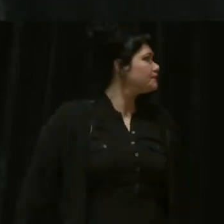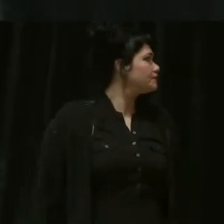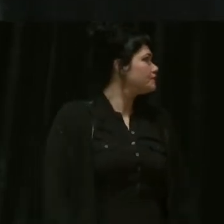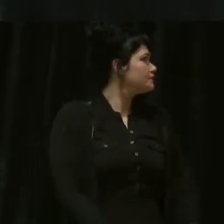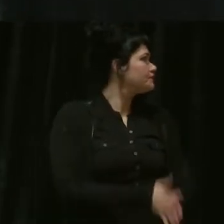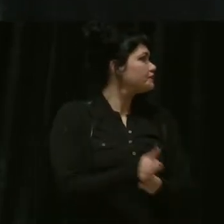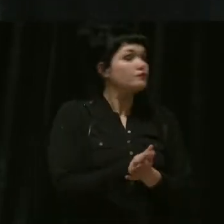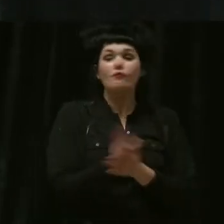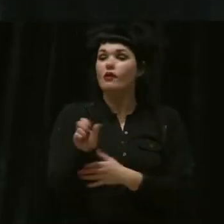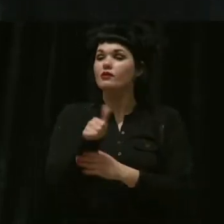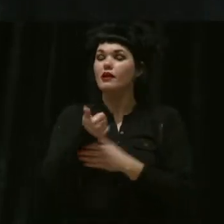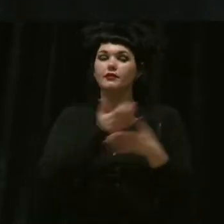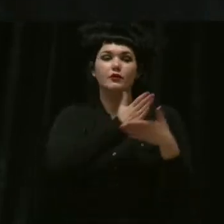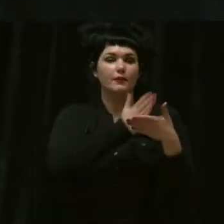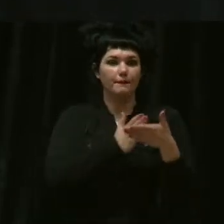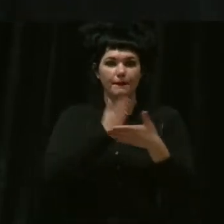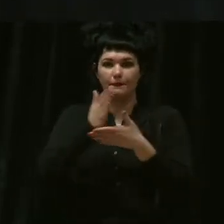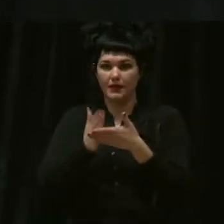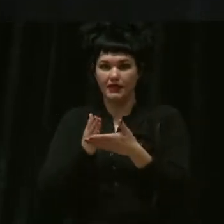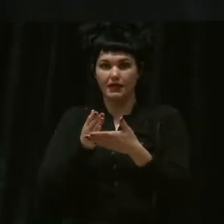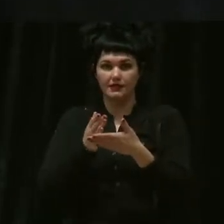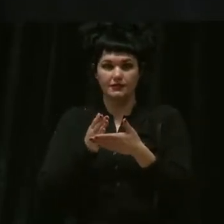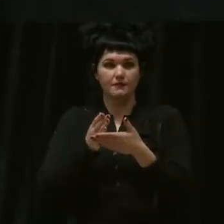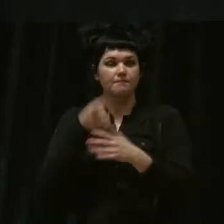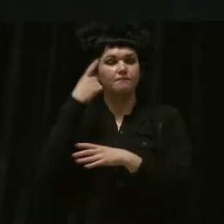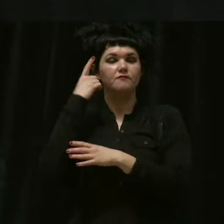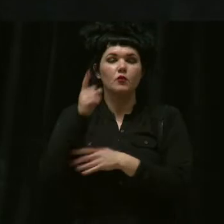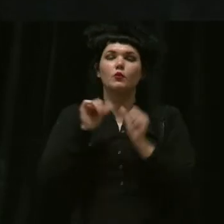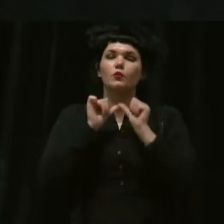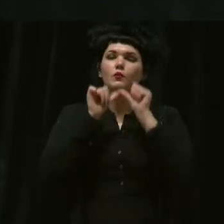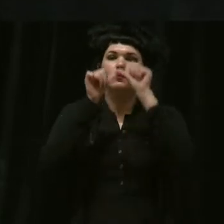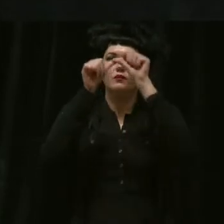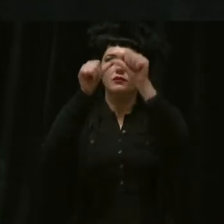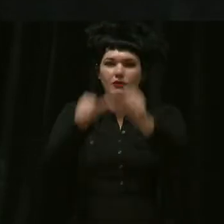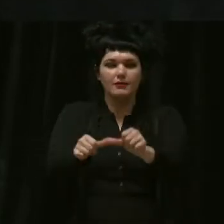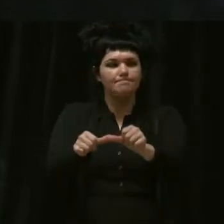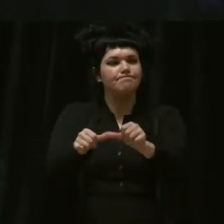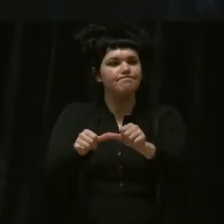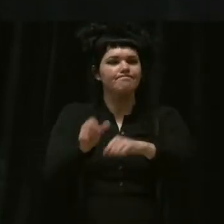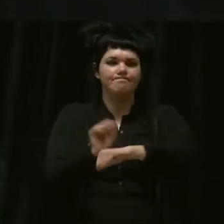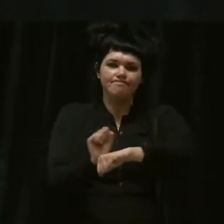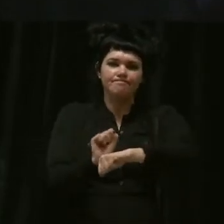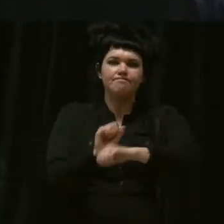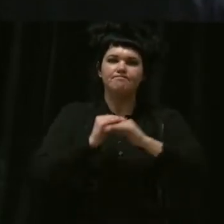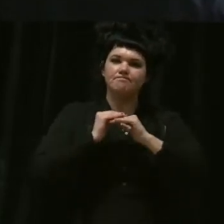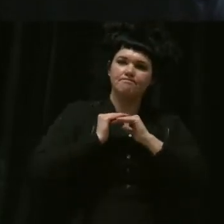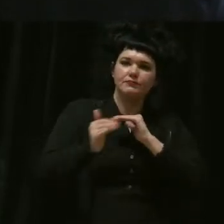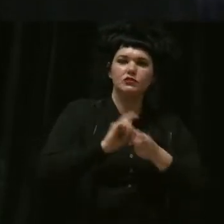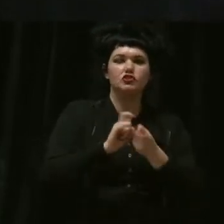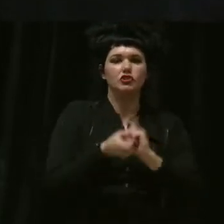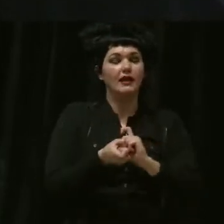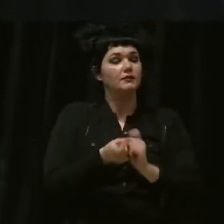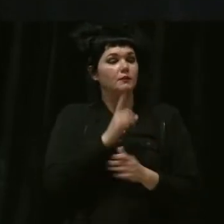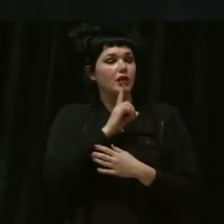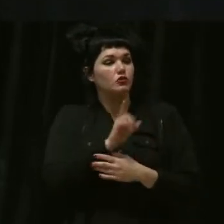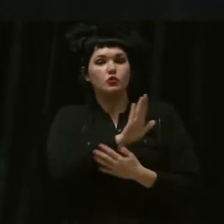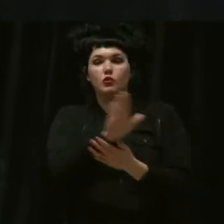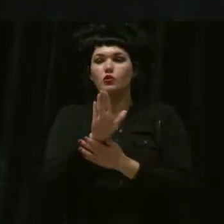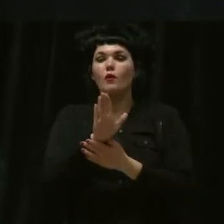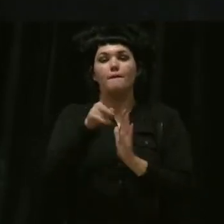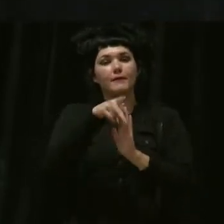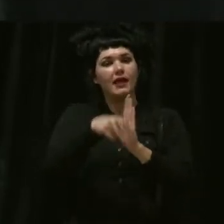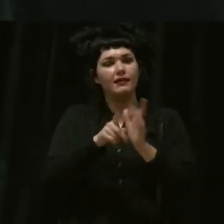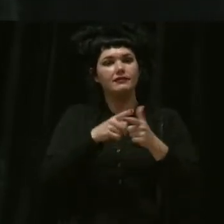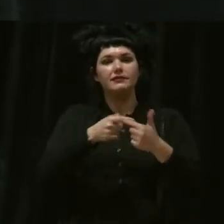Another piece to make long-term sustainable change is you have to make sure that your policies, your